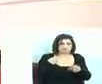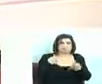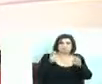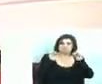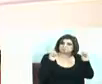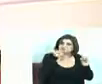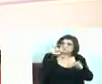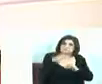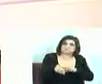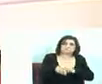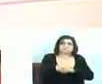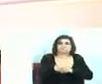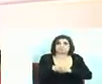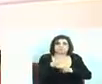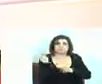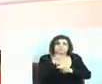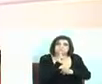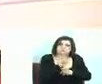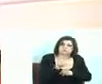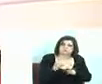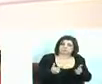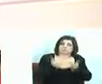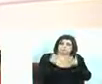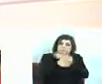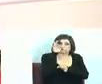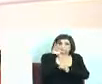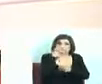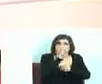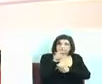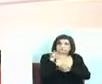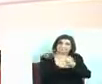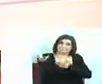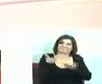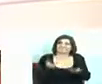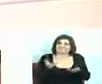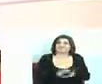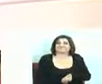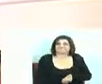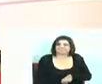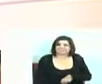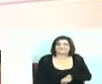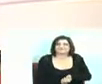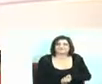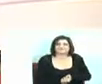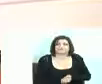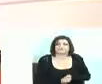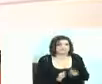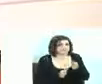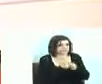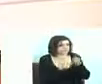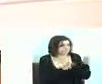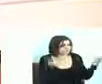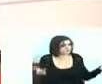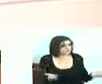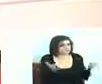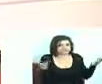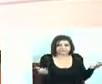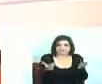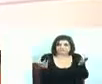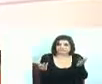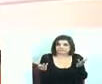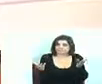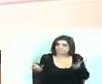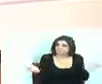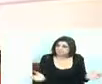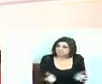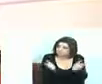or wherever you may be on your life or spiritual journey, you are invited to this feast. For everybody who's here, I do encourage you, as I do